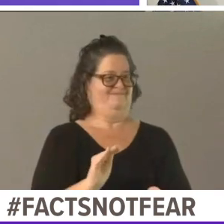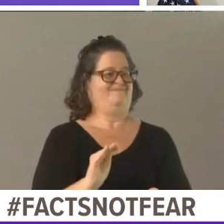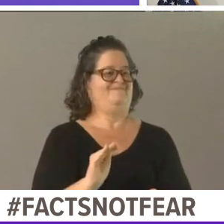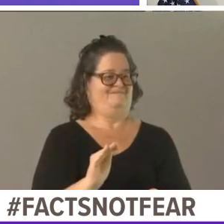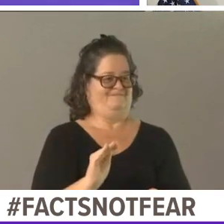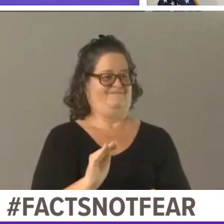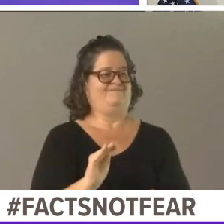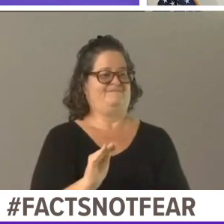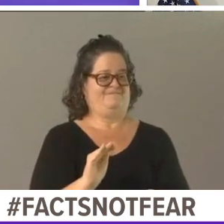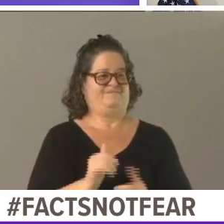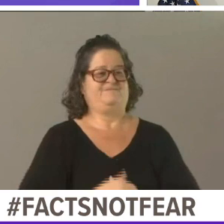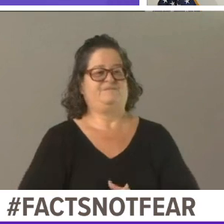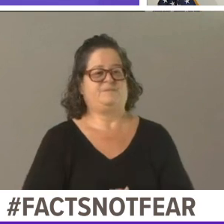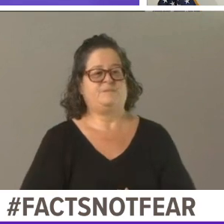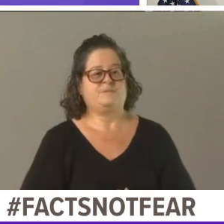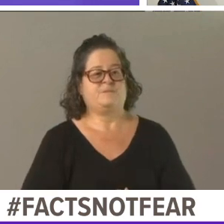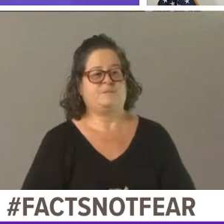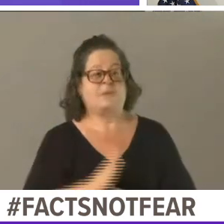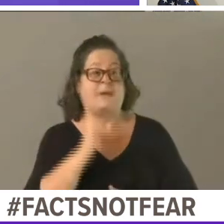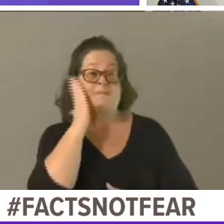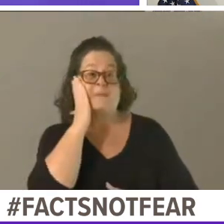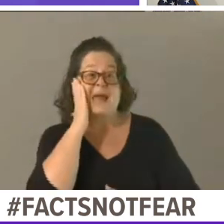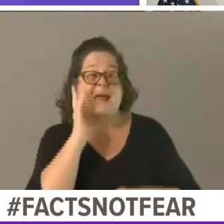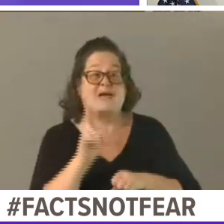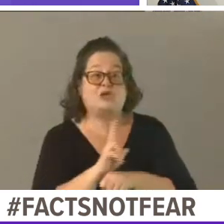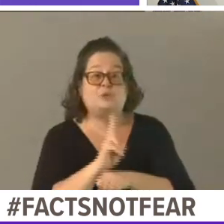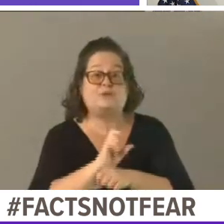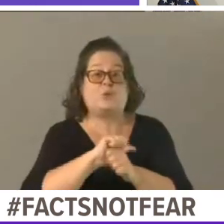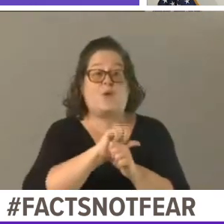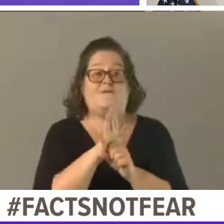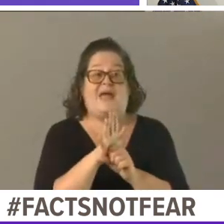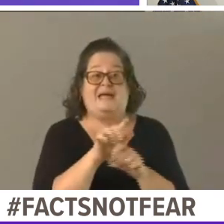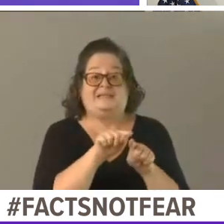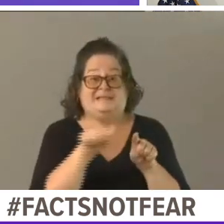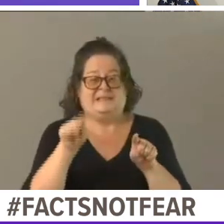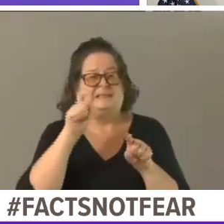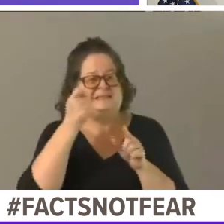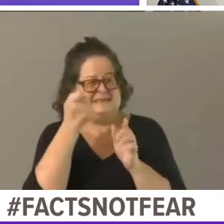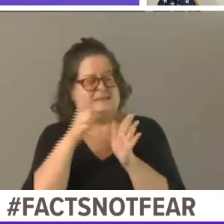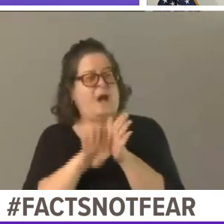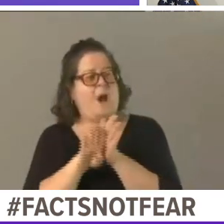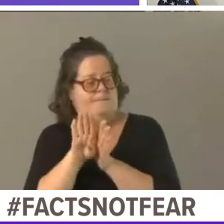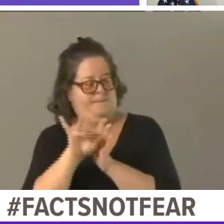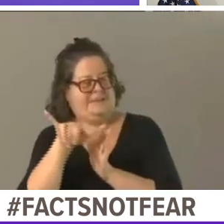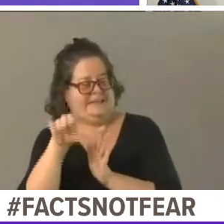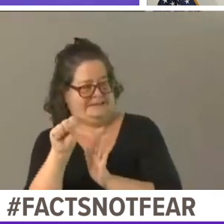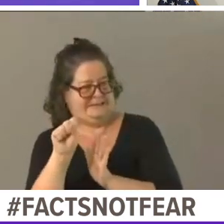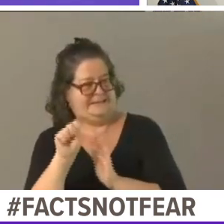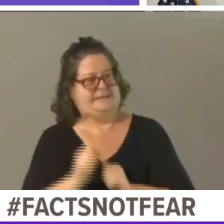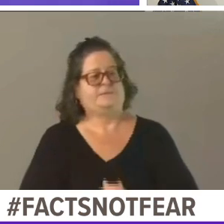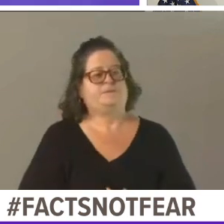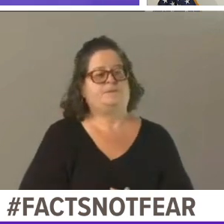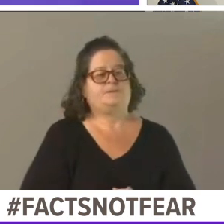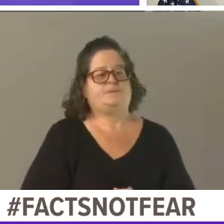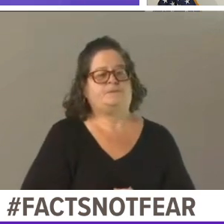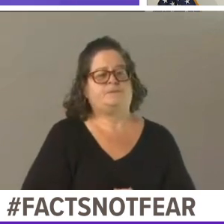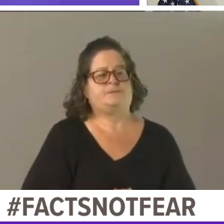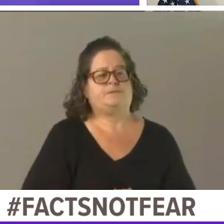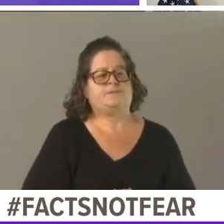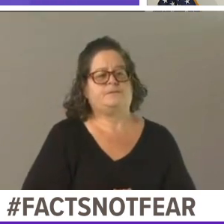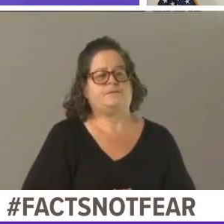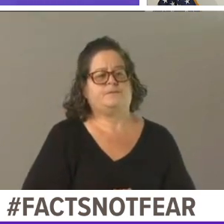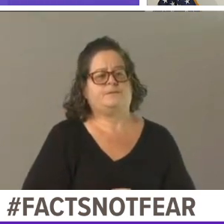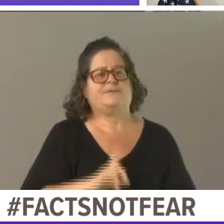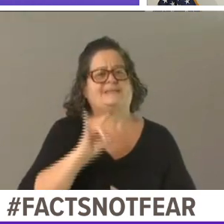use, that's up, okay? And so much of the surge in cases that we had was